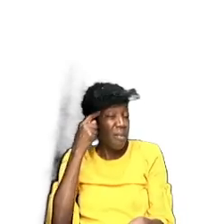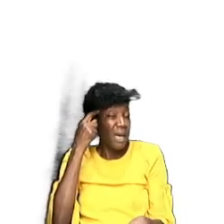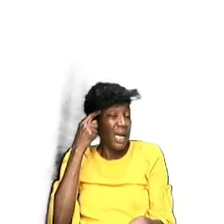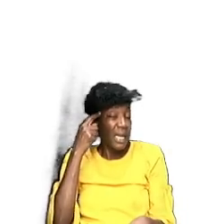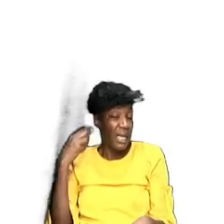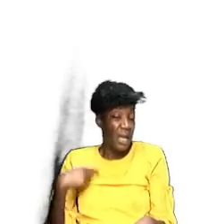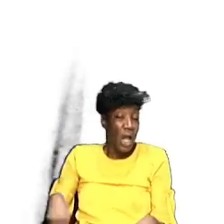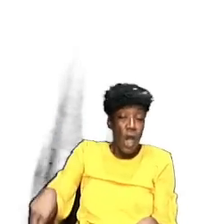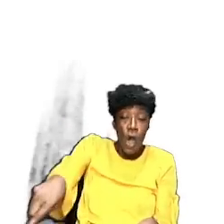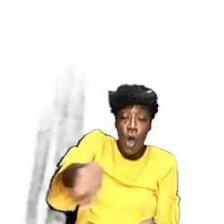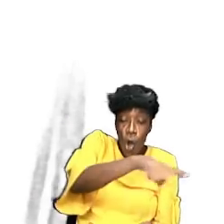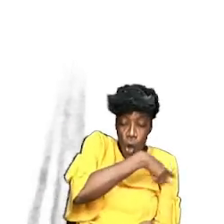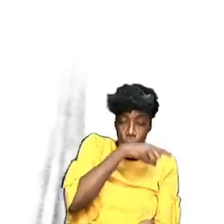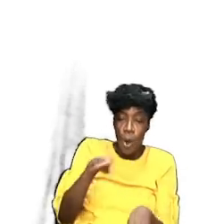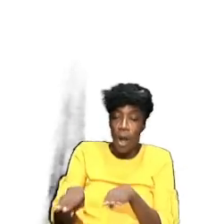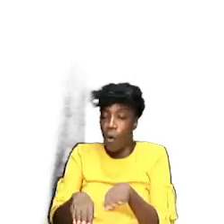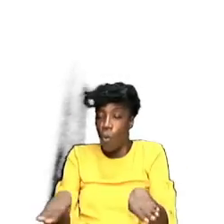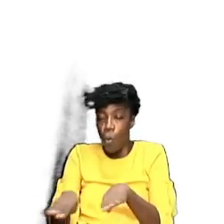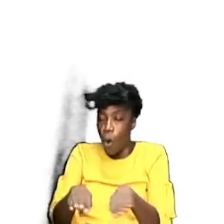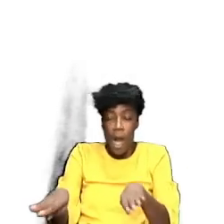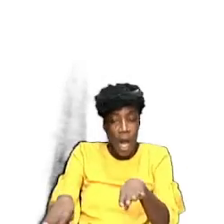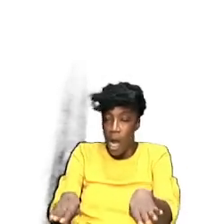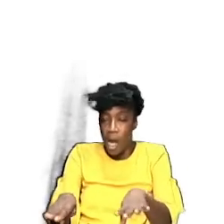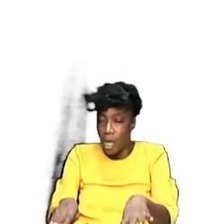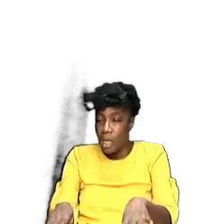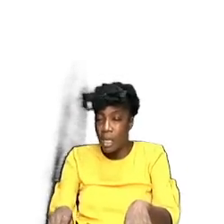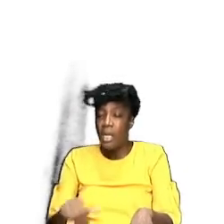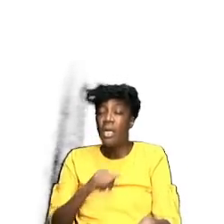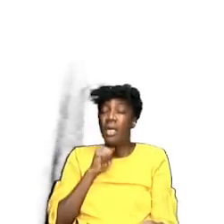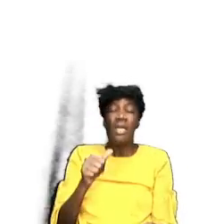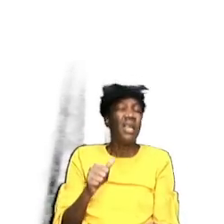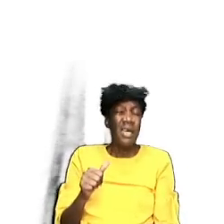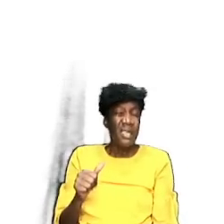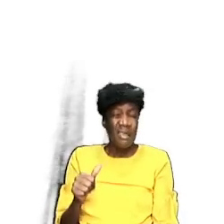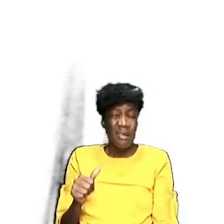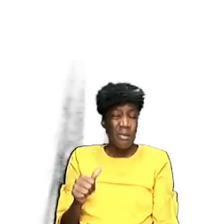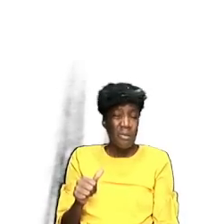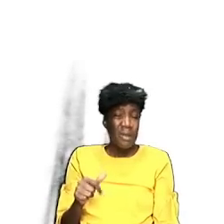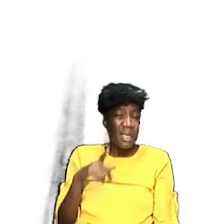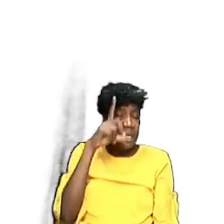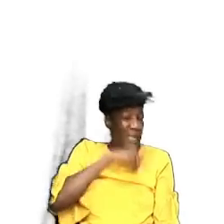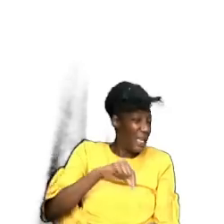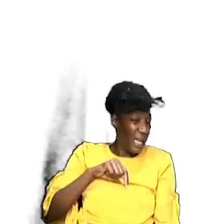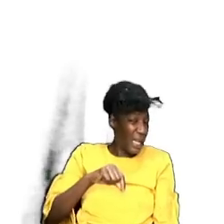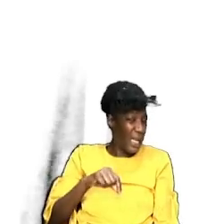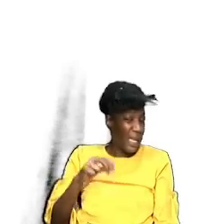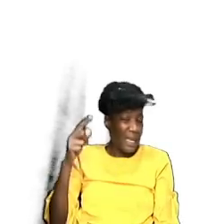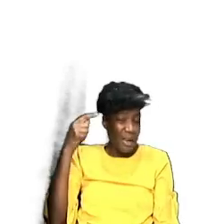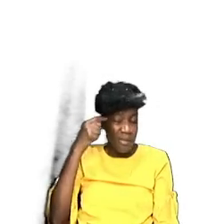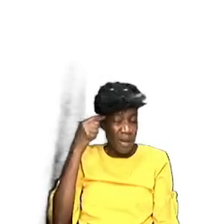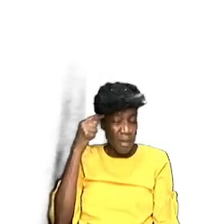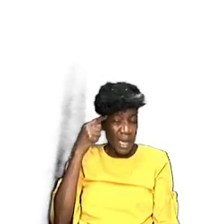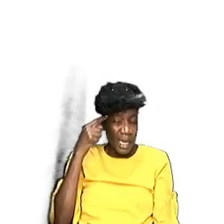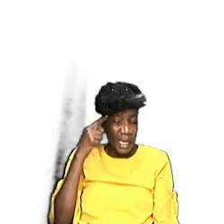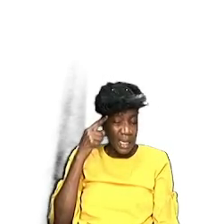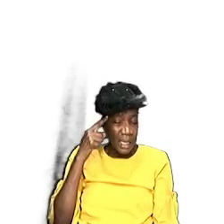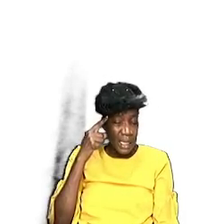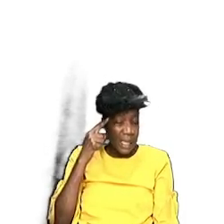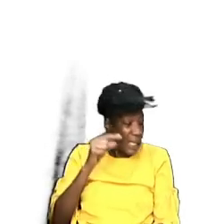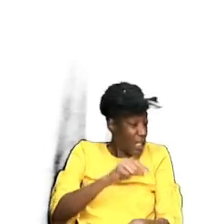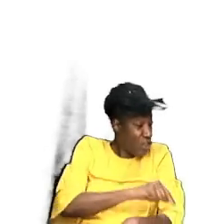our walk, our walk should not be in the vanity of our mind. The Gentiles, they look after